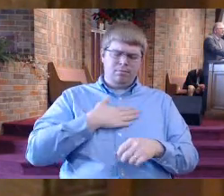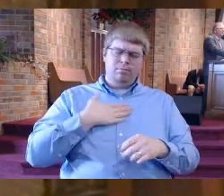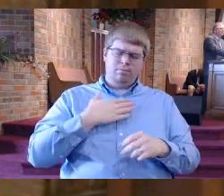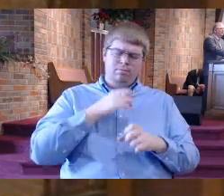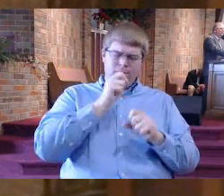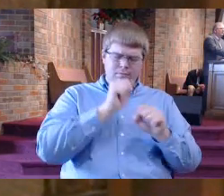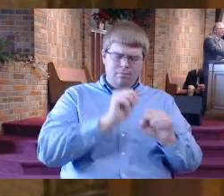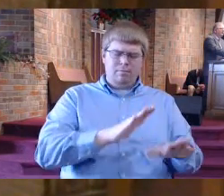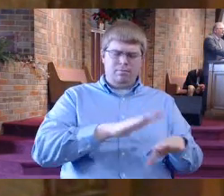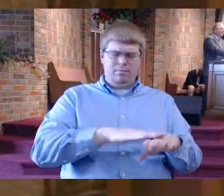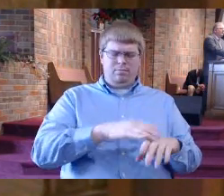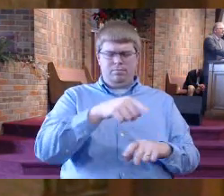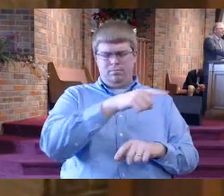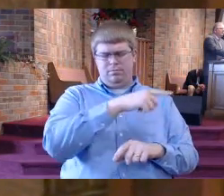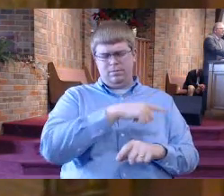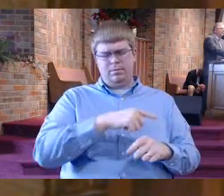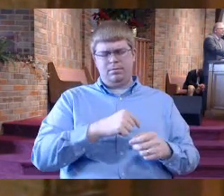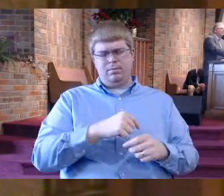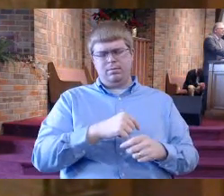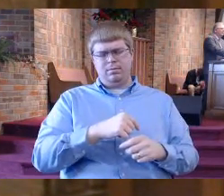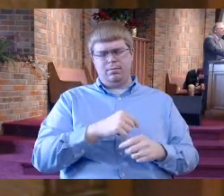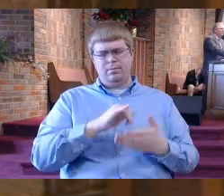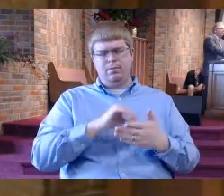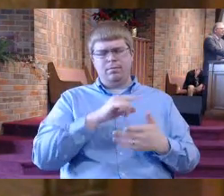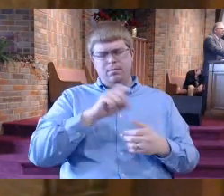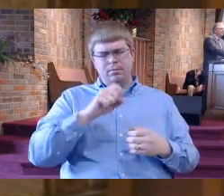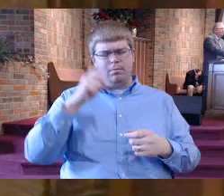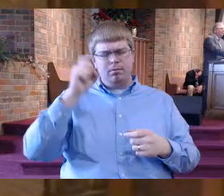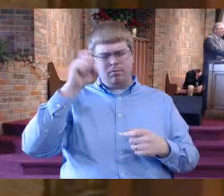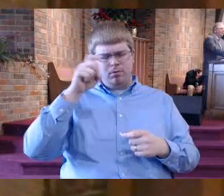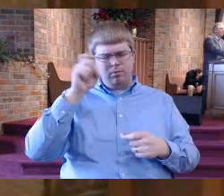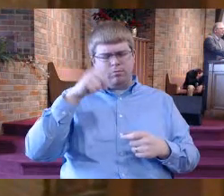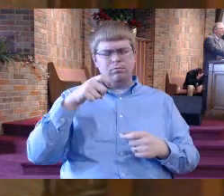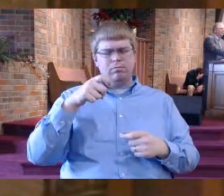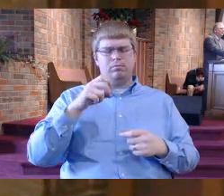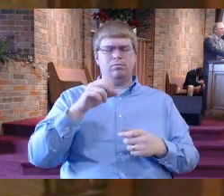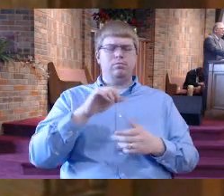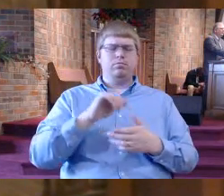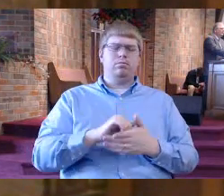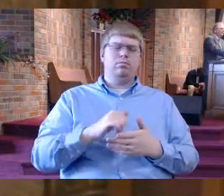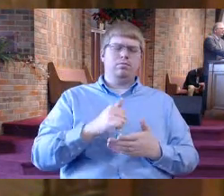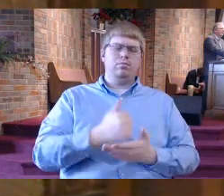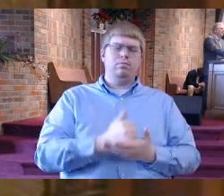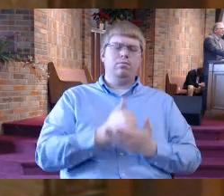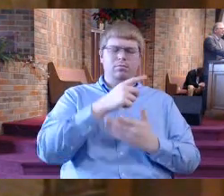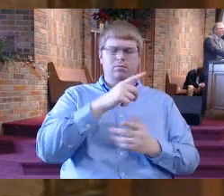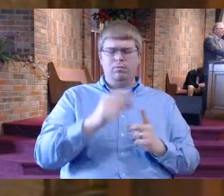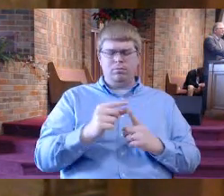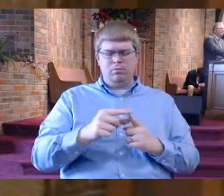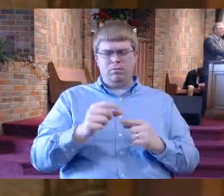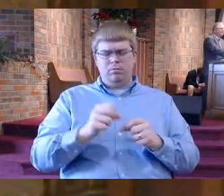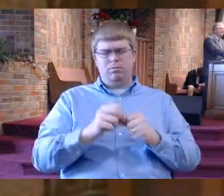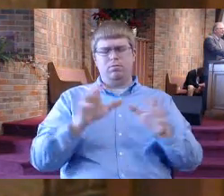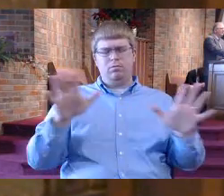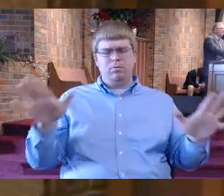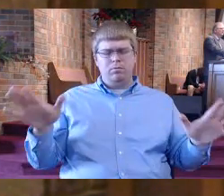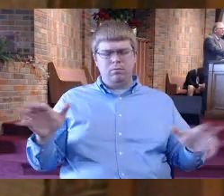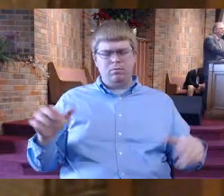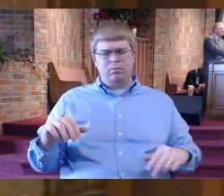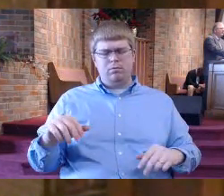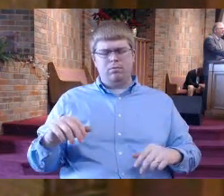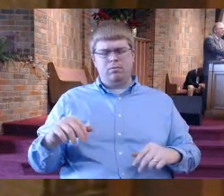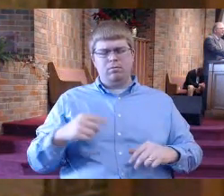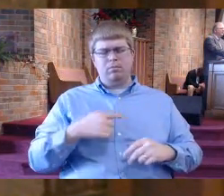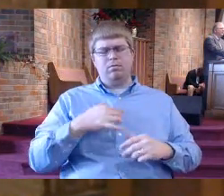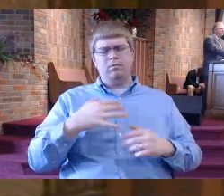bless them to have the wisdom to promote your word, your will, and give them the strength in times in which